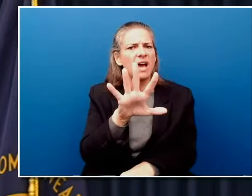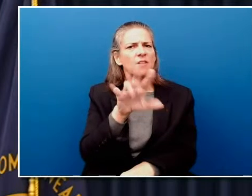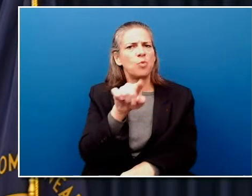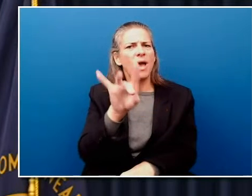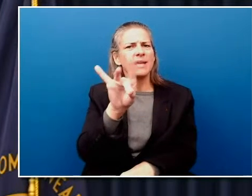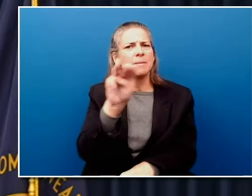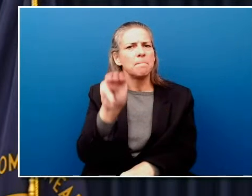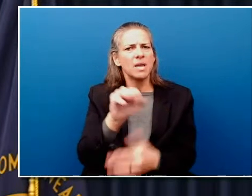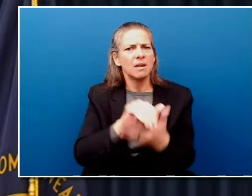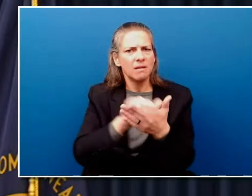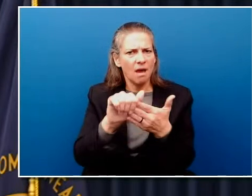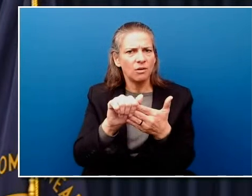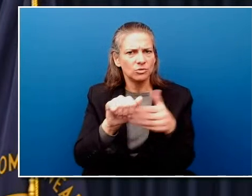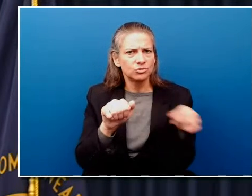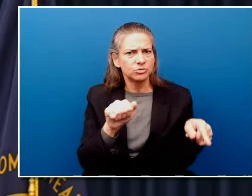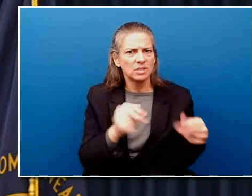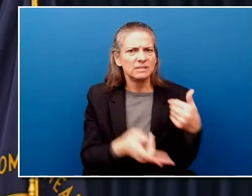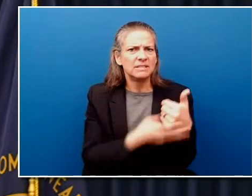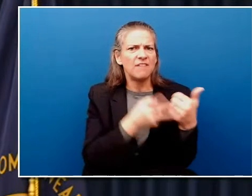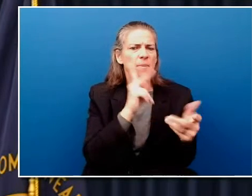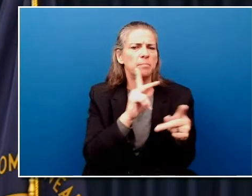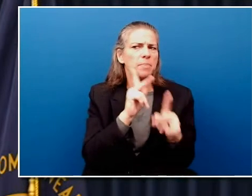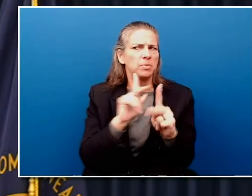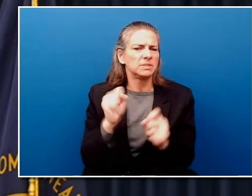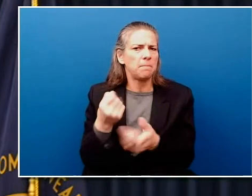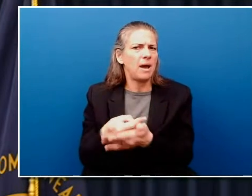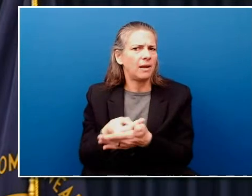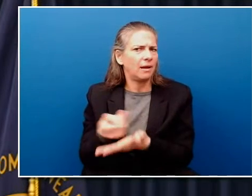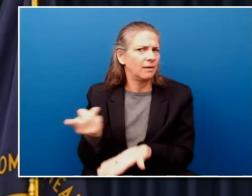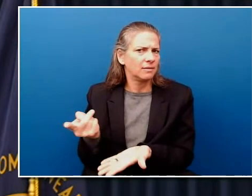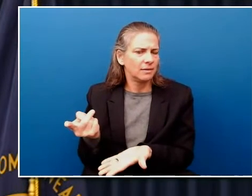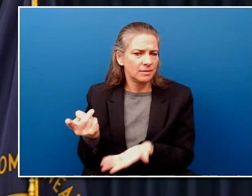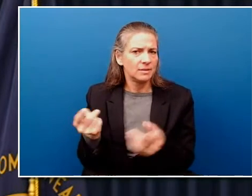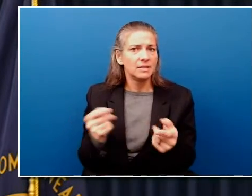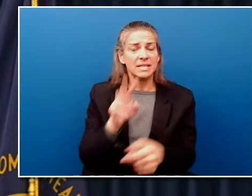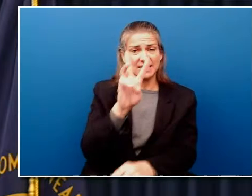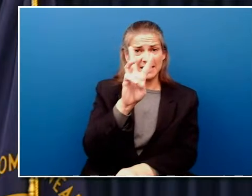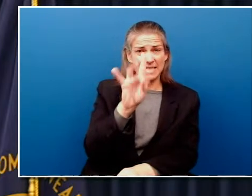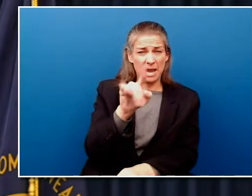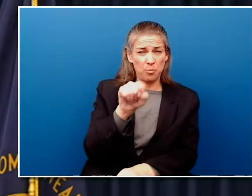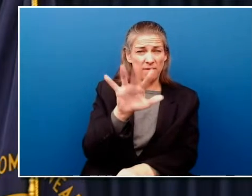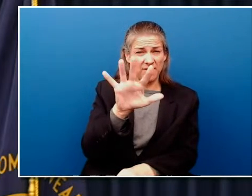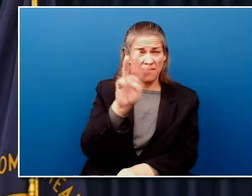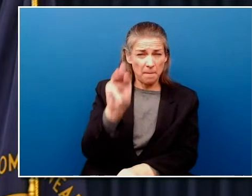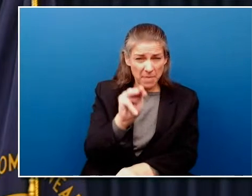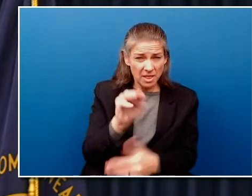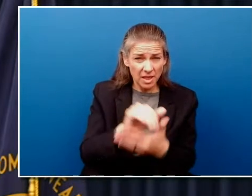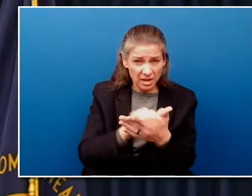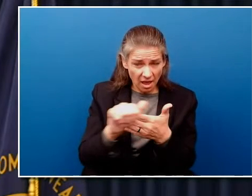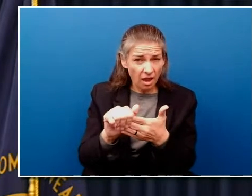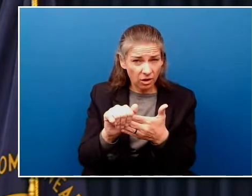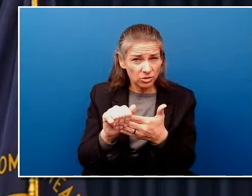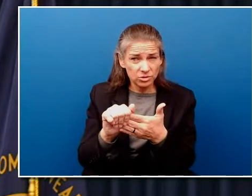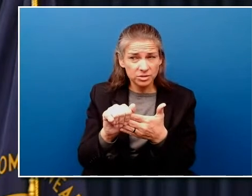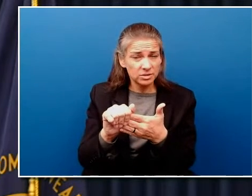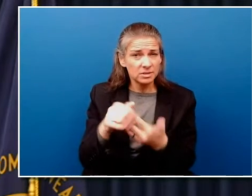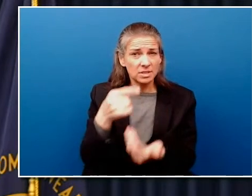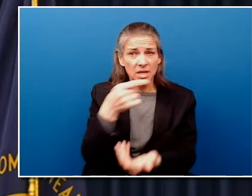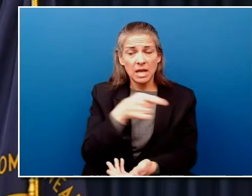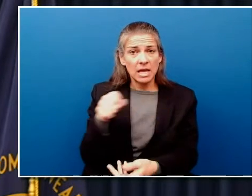less than our people had to pay. That's $68.5 million that didn't come down to a